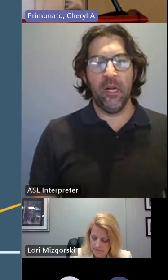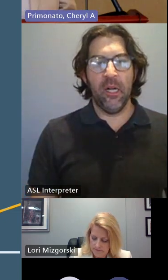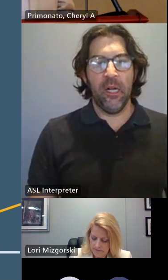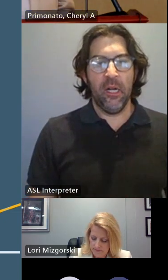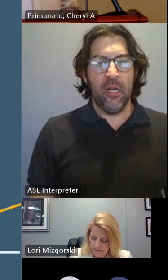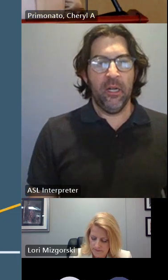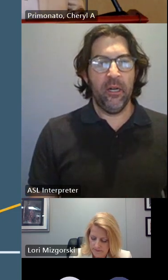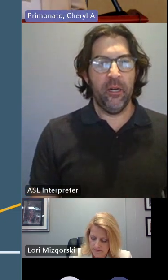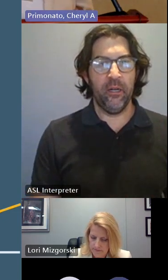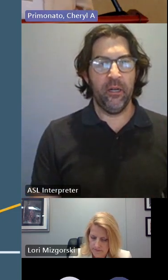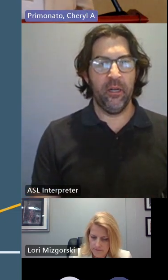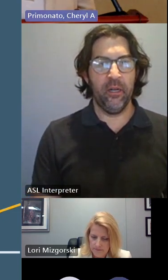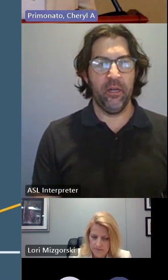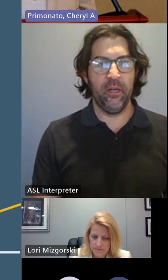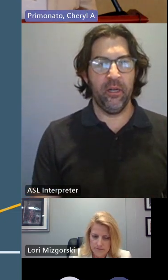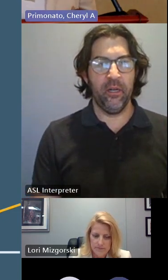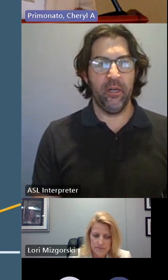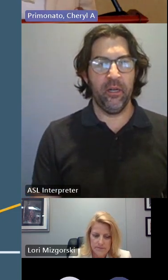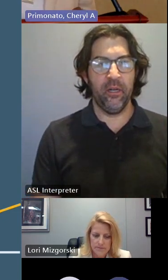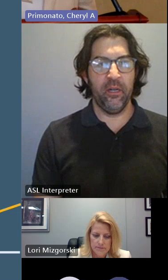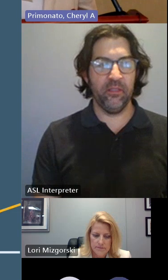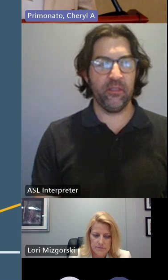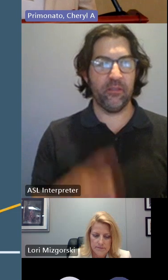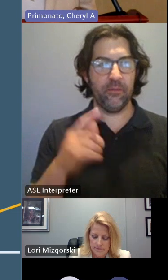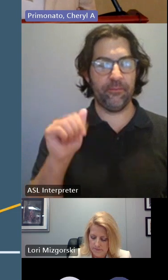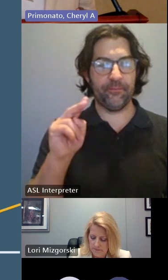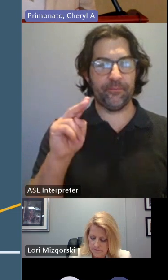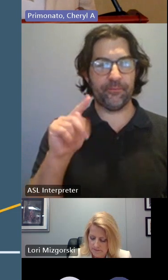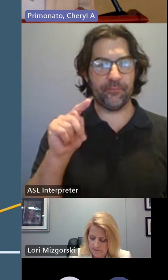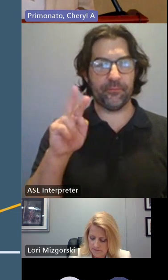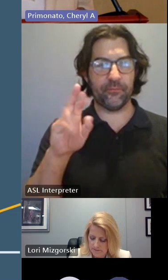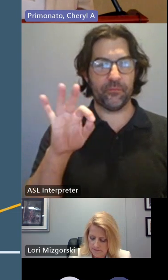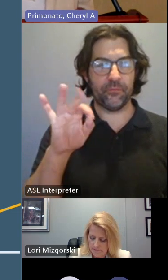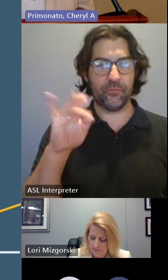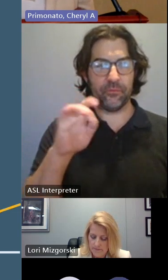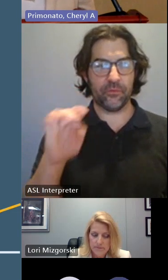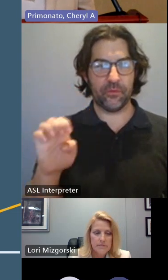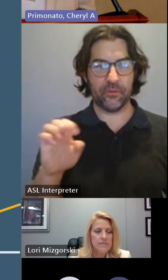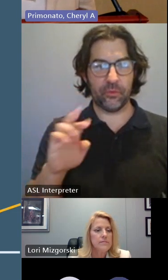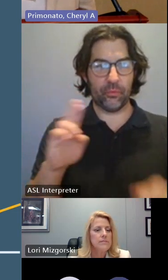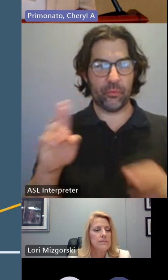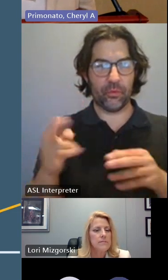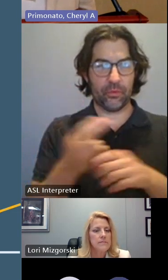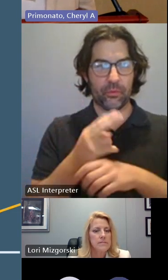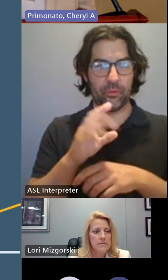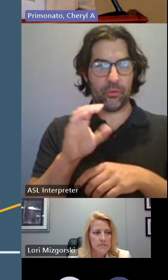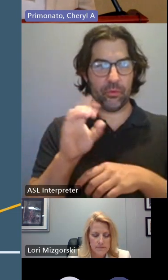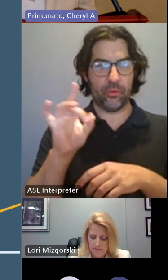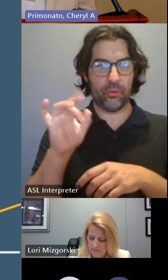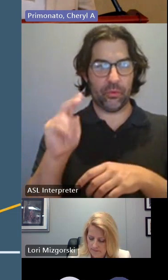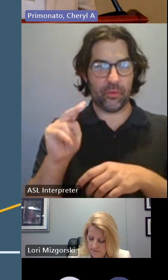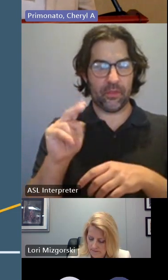item is for antifreeze ready-to-use coolant. This is